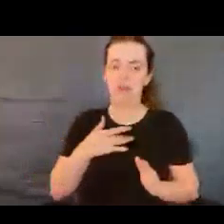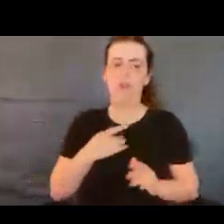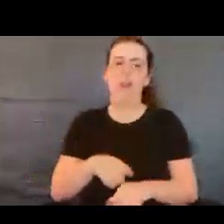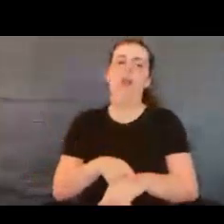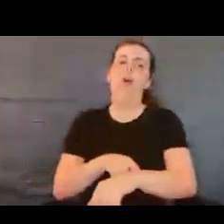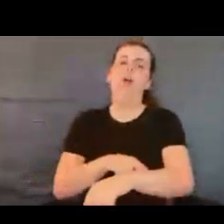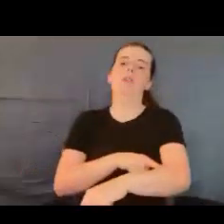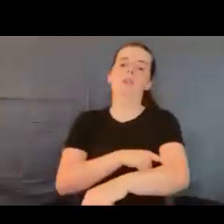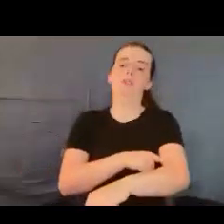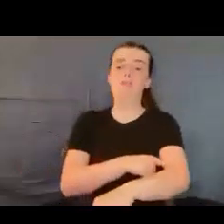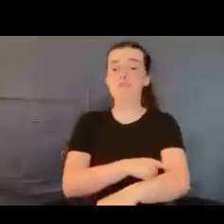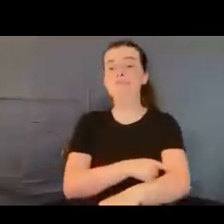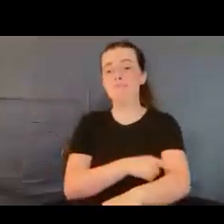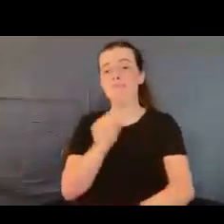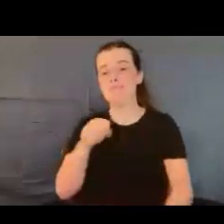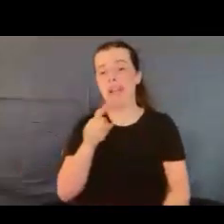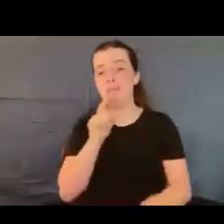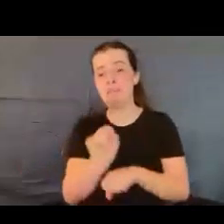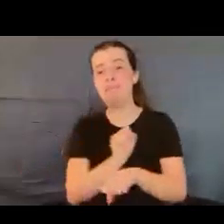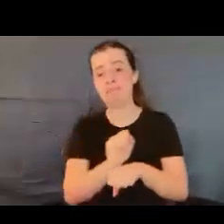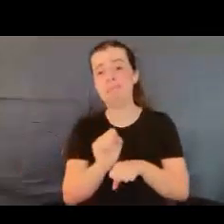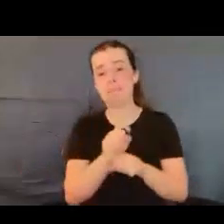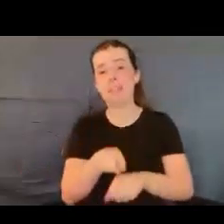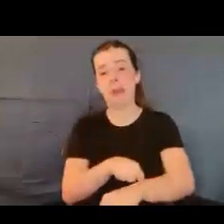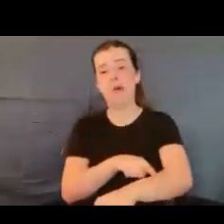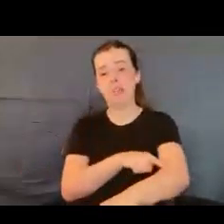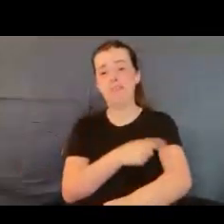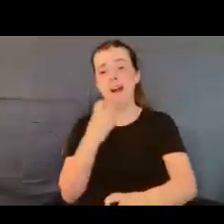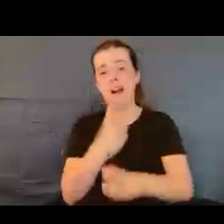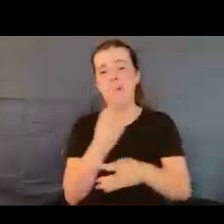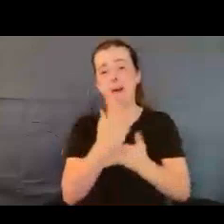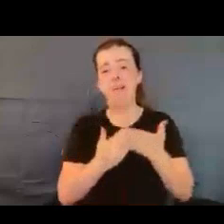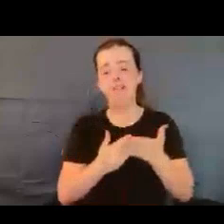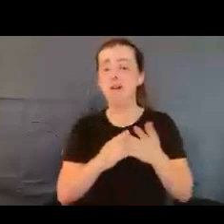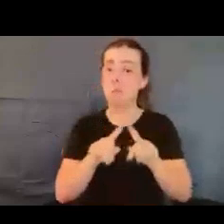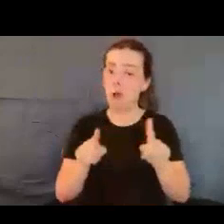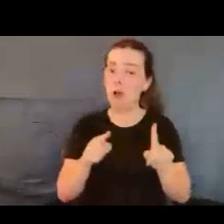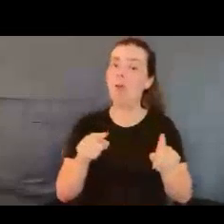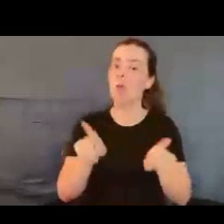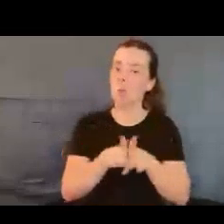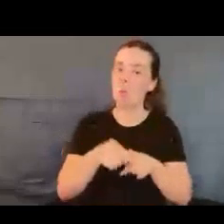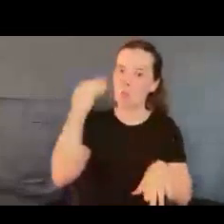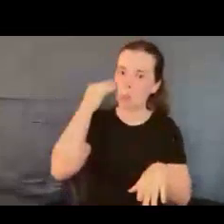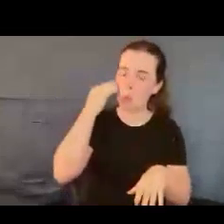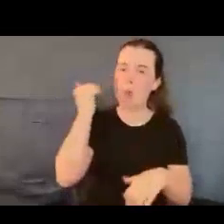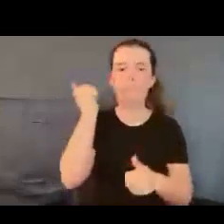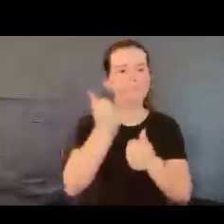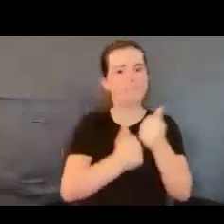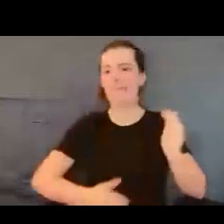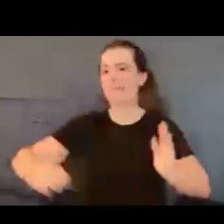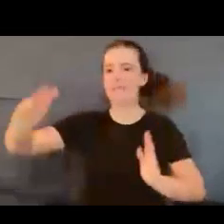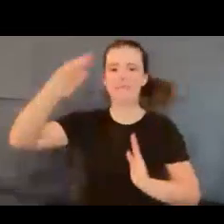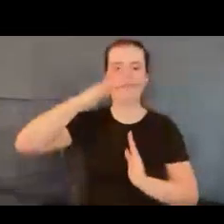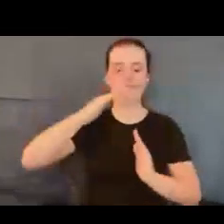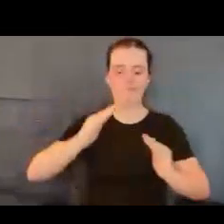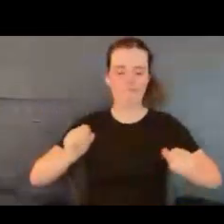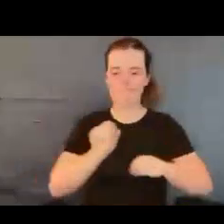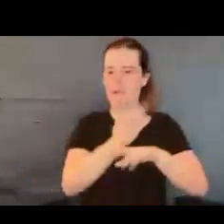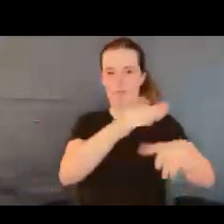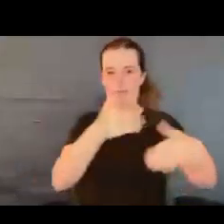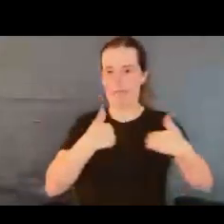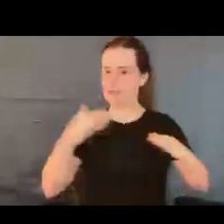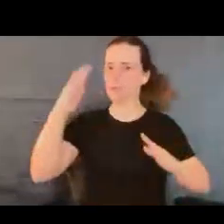And it is, like I won't lie to you. It's like probably a hard part of the course. However, I also know that every summit has a top and you'll get there. And the best